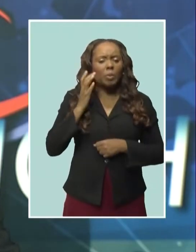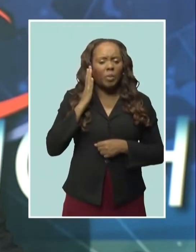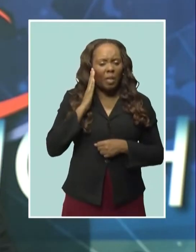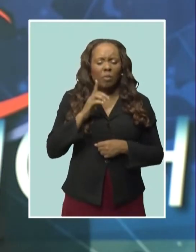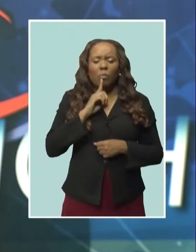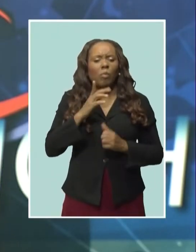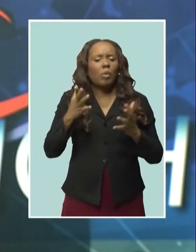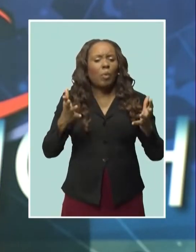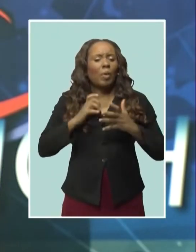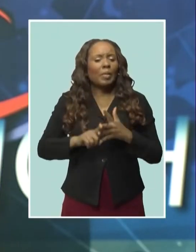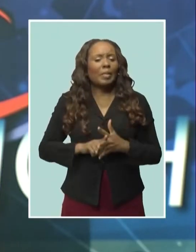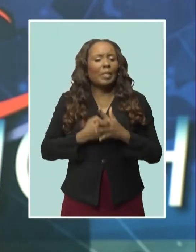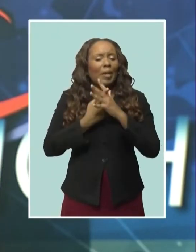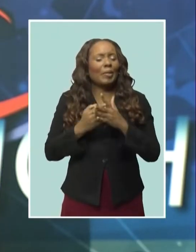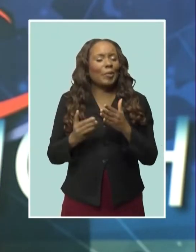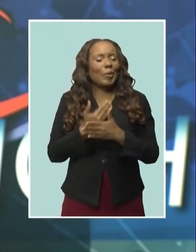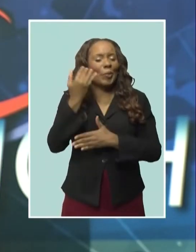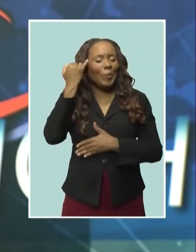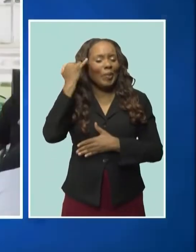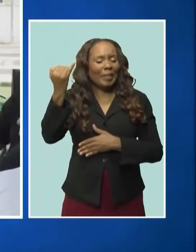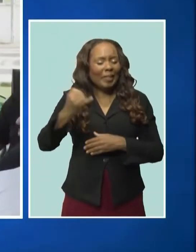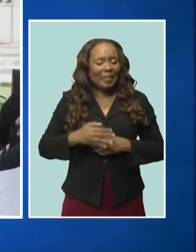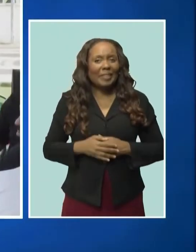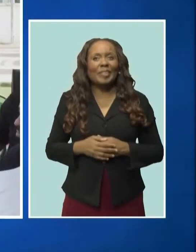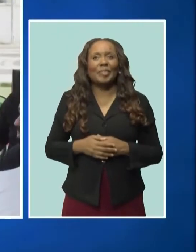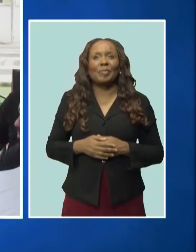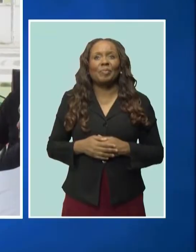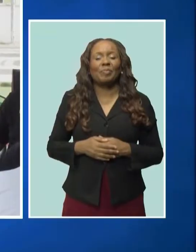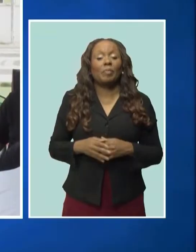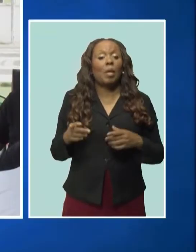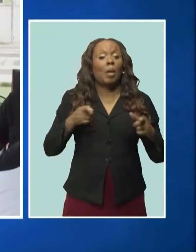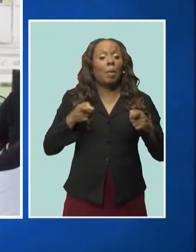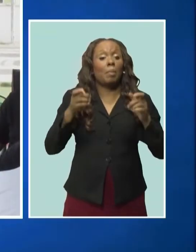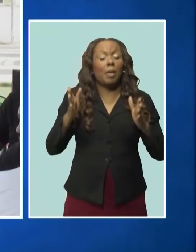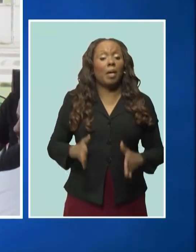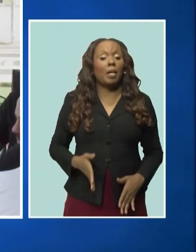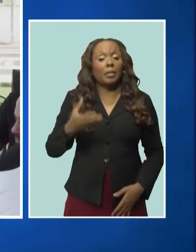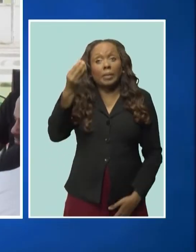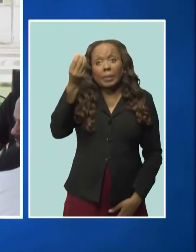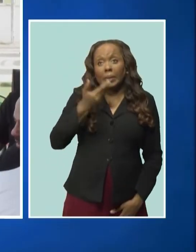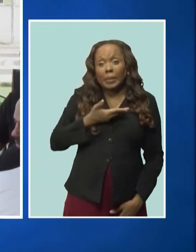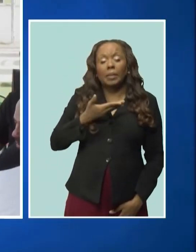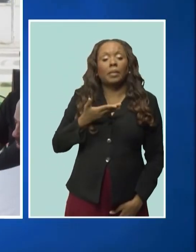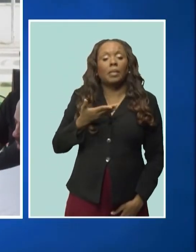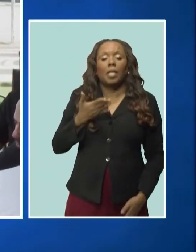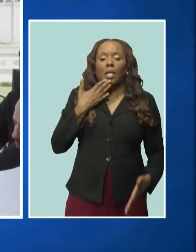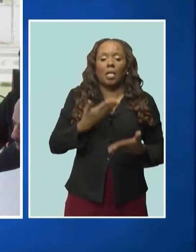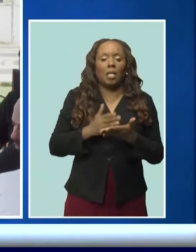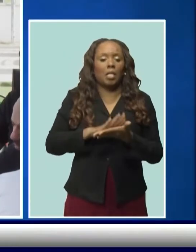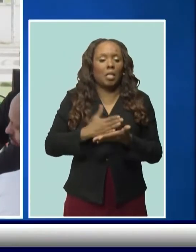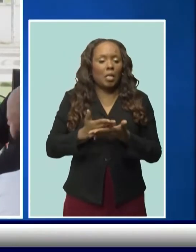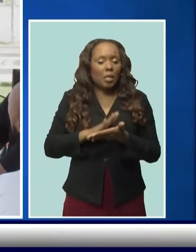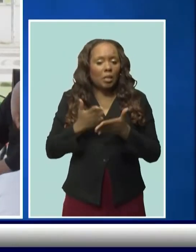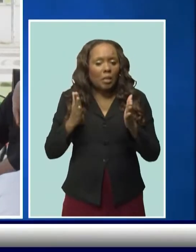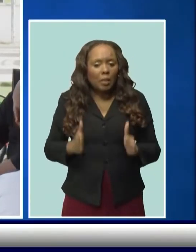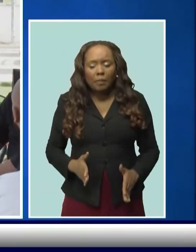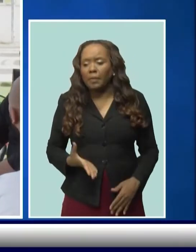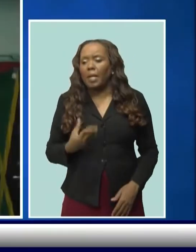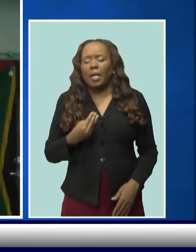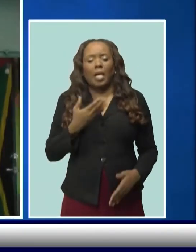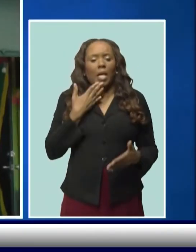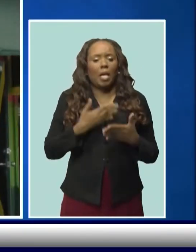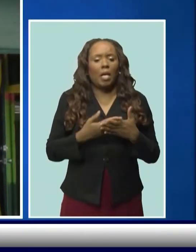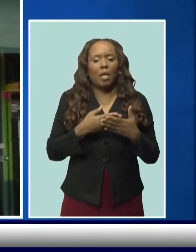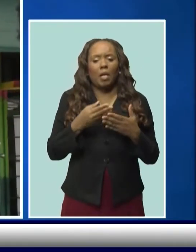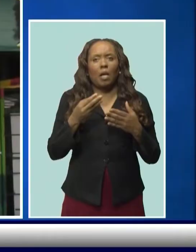Trevor Thorpe reports. Manager Stephen Boppa Walcott tells the Business Report a good chef and food consistency moves